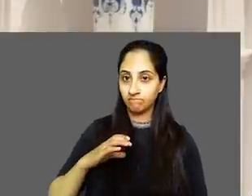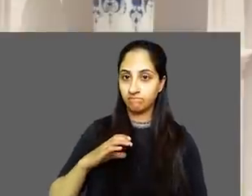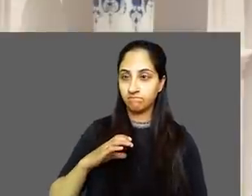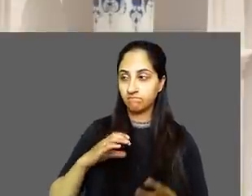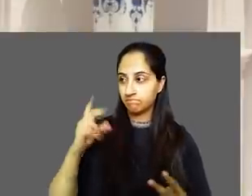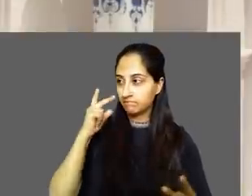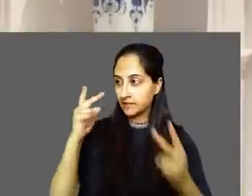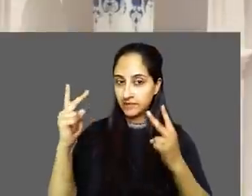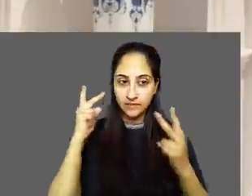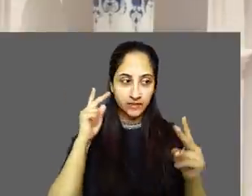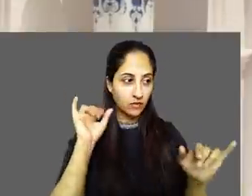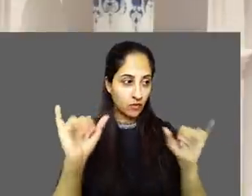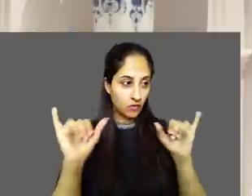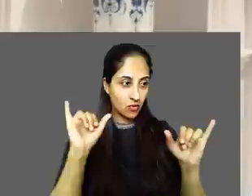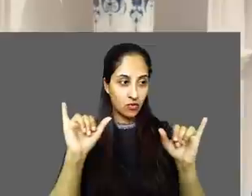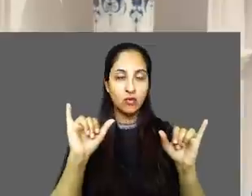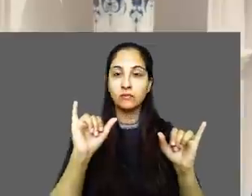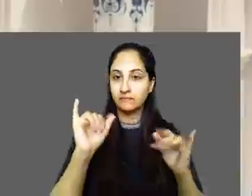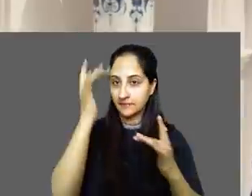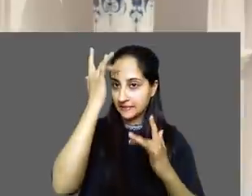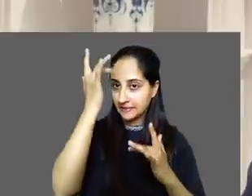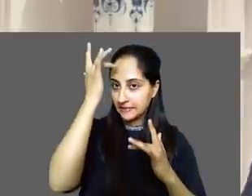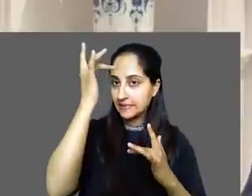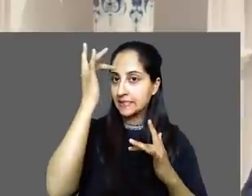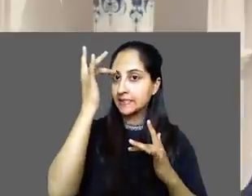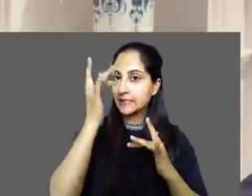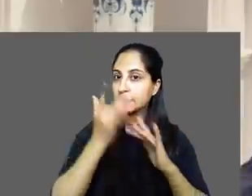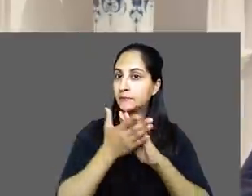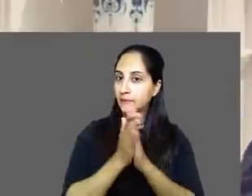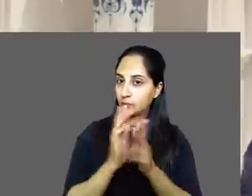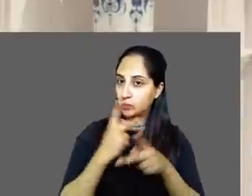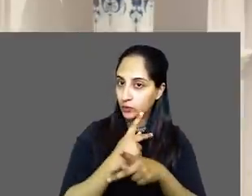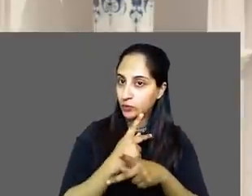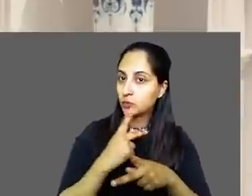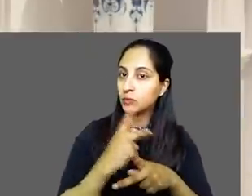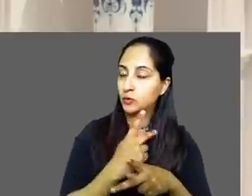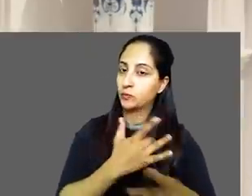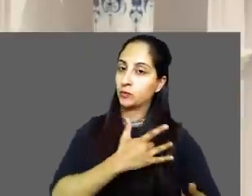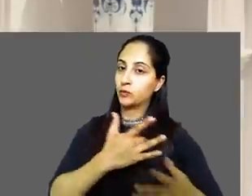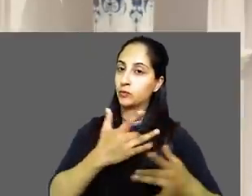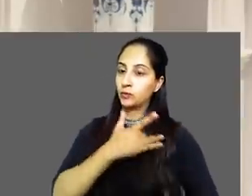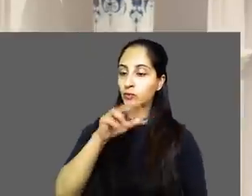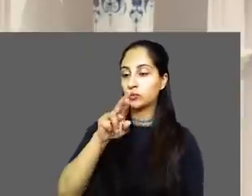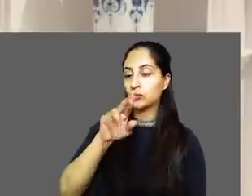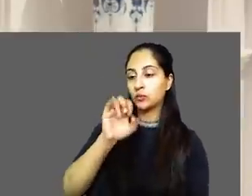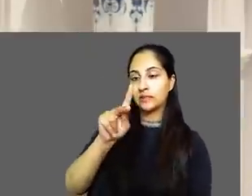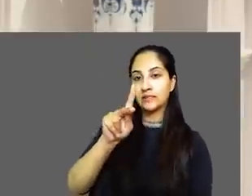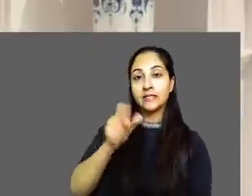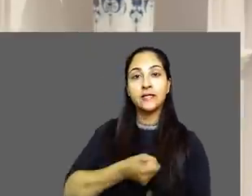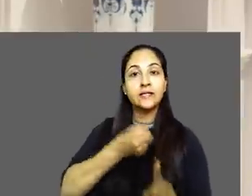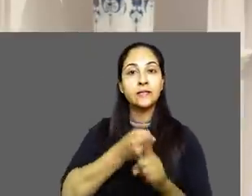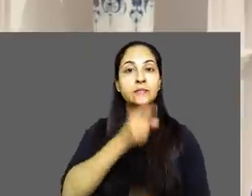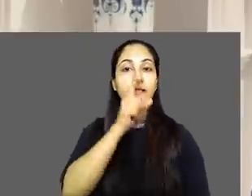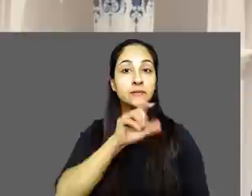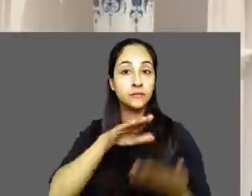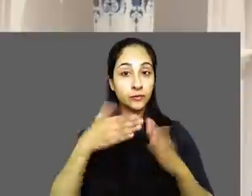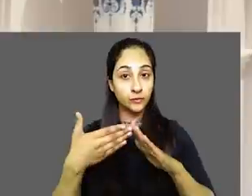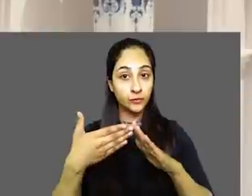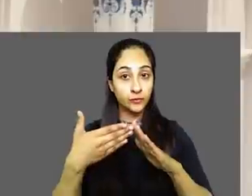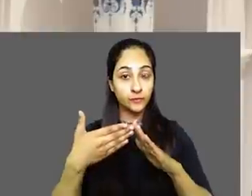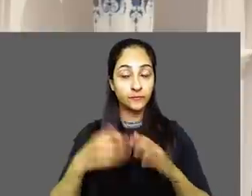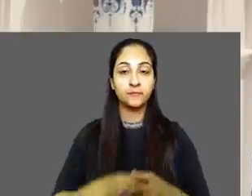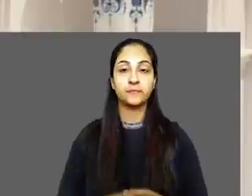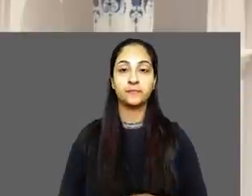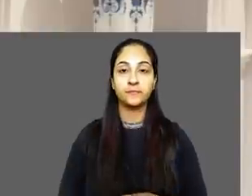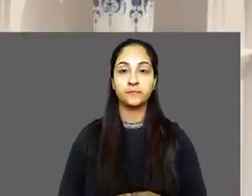there was a possibility that the risk to Canada would escalate, the risk to the Jamaat would escalate. And so very kind of early